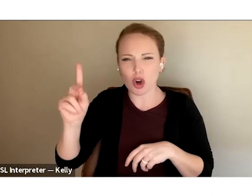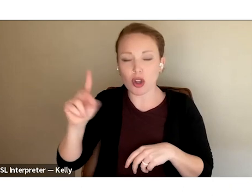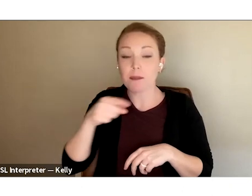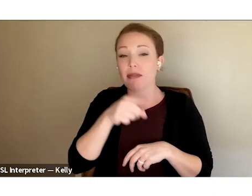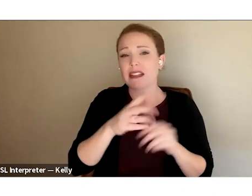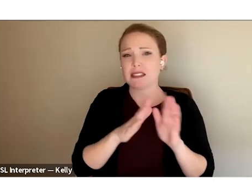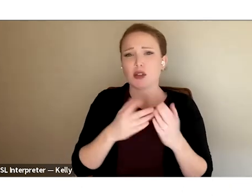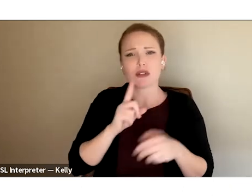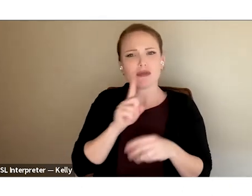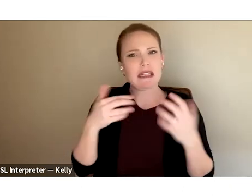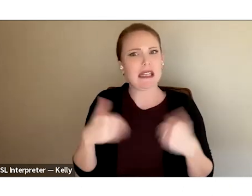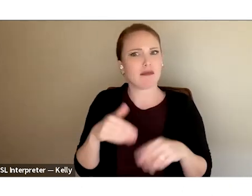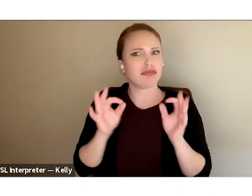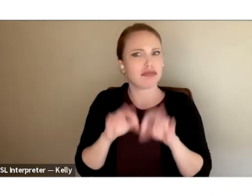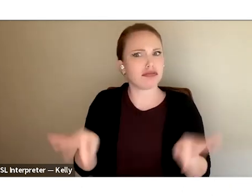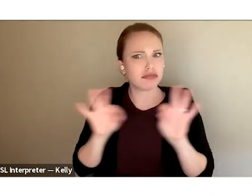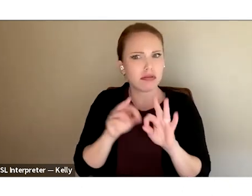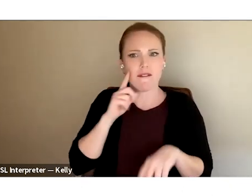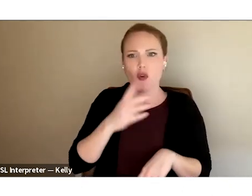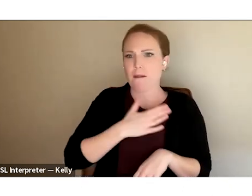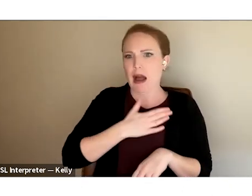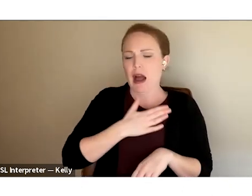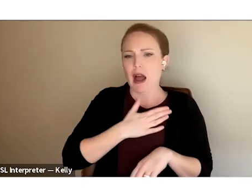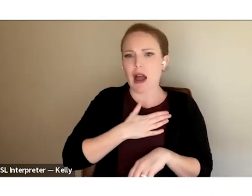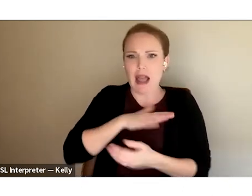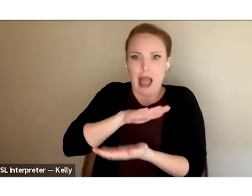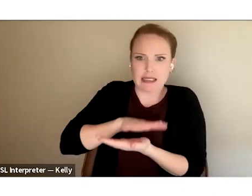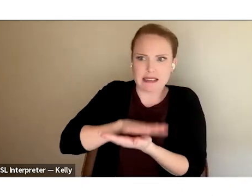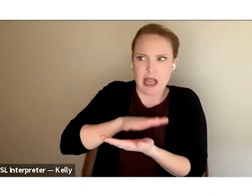really crucial to my